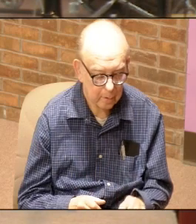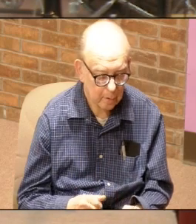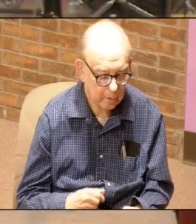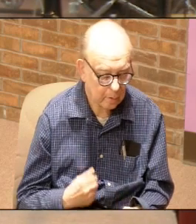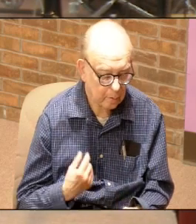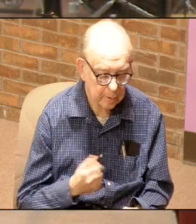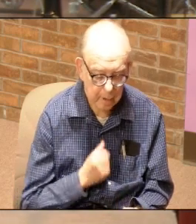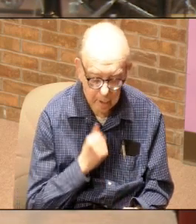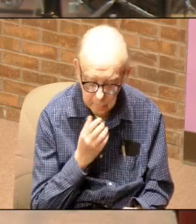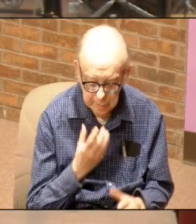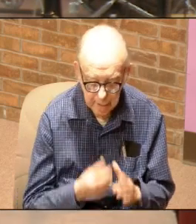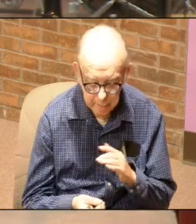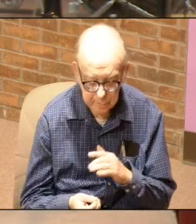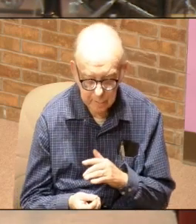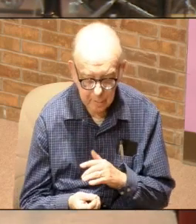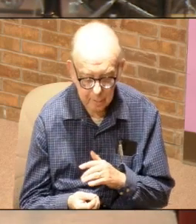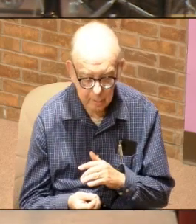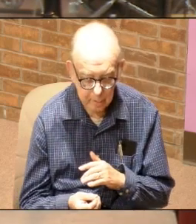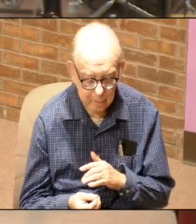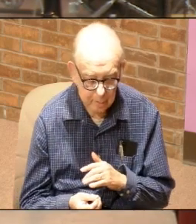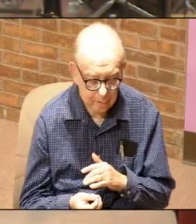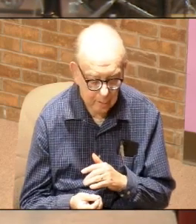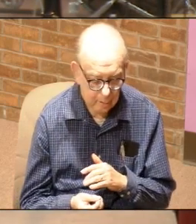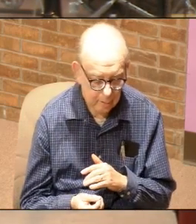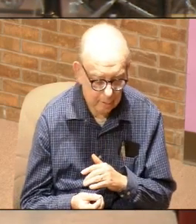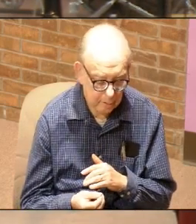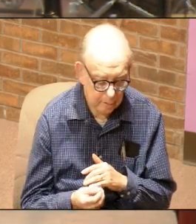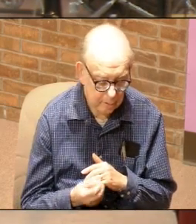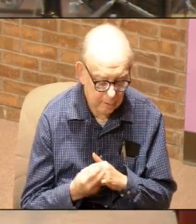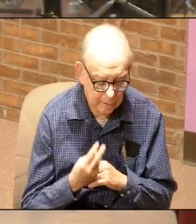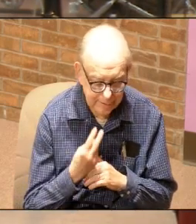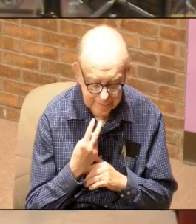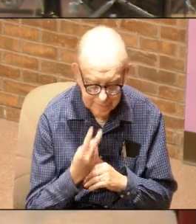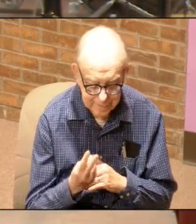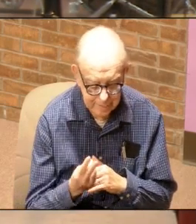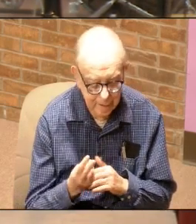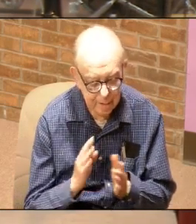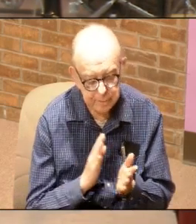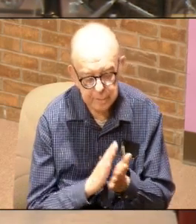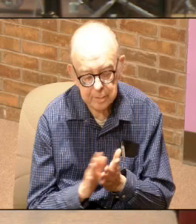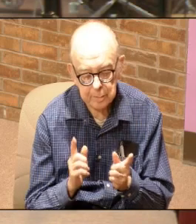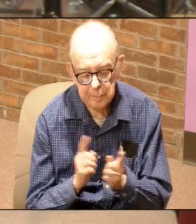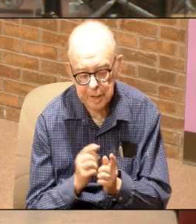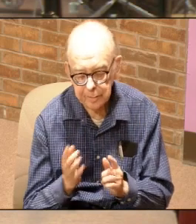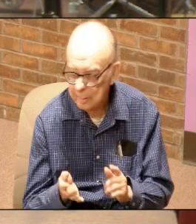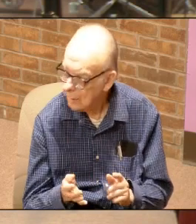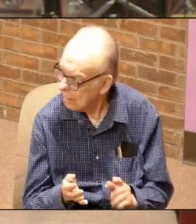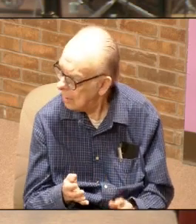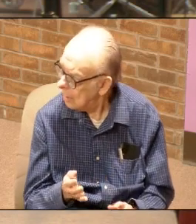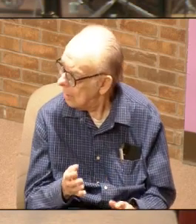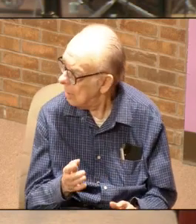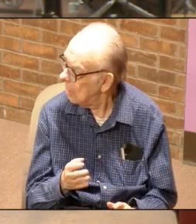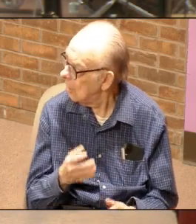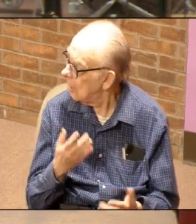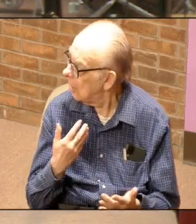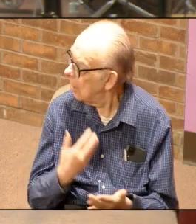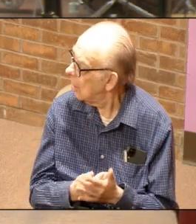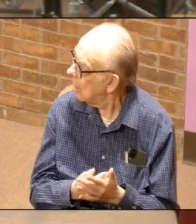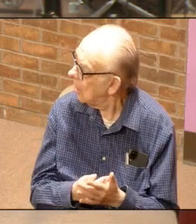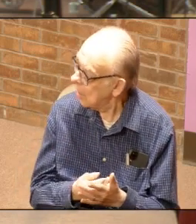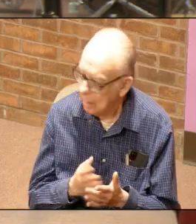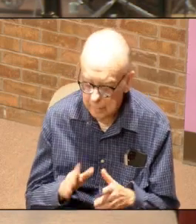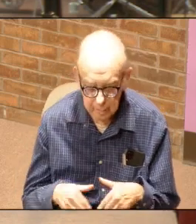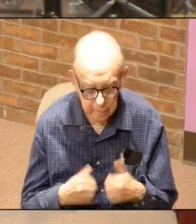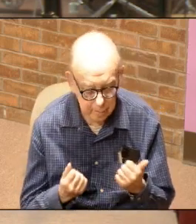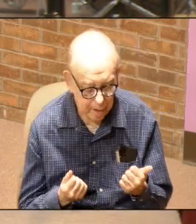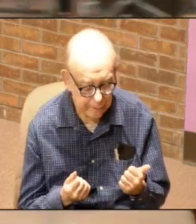out. Well, hey, see you guys, nice meeting you. You know, it's been a good life,